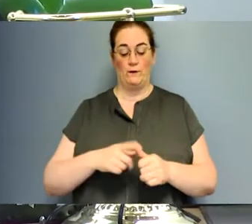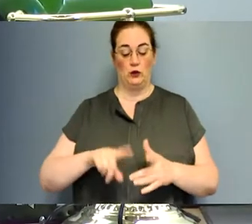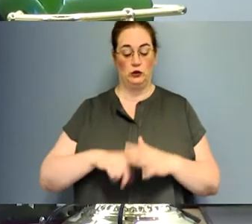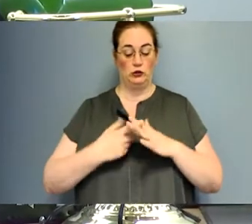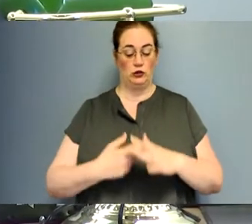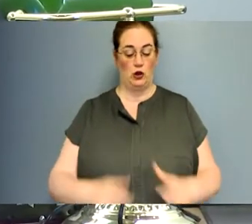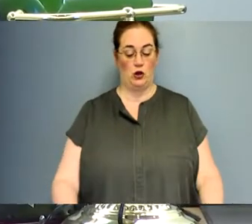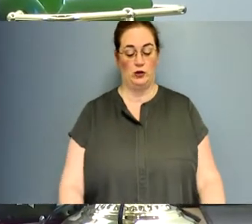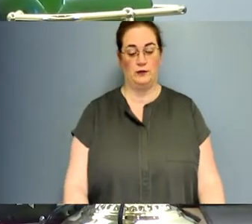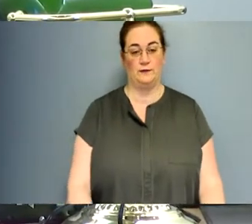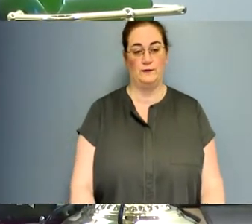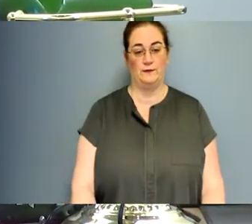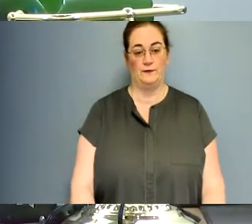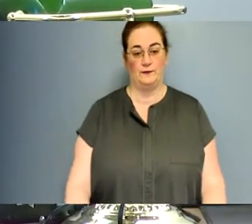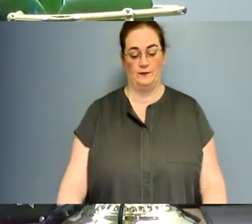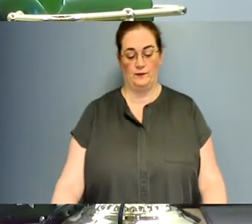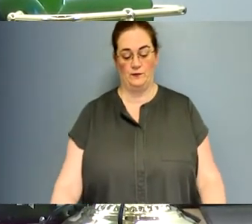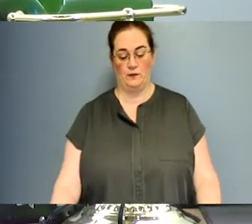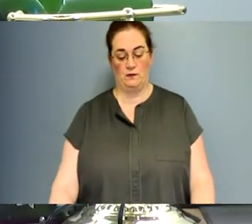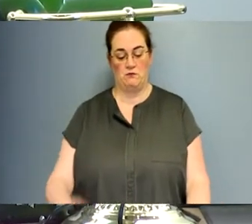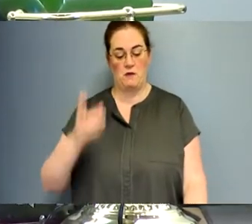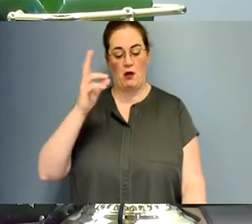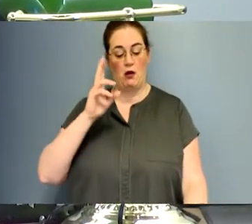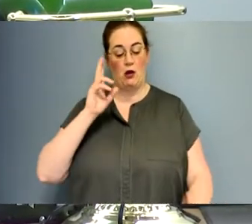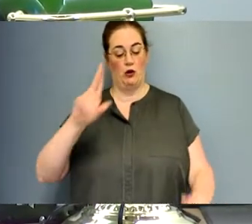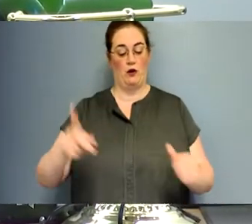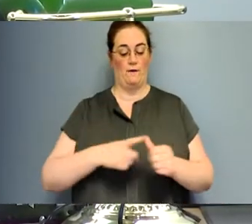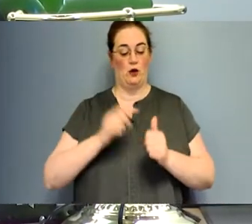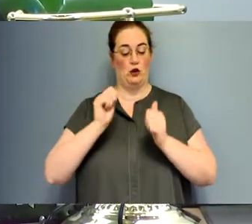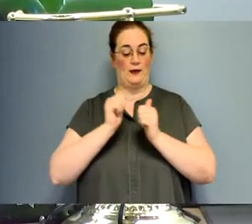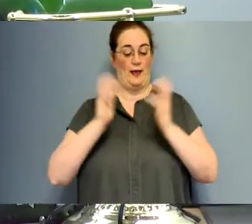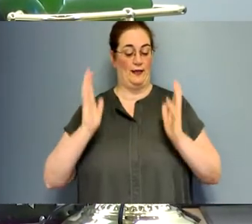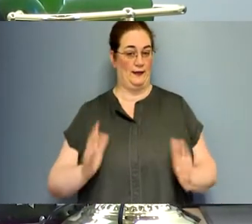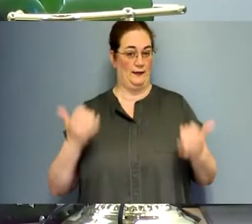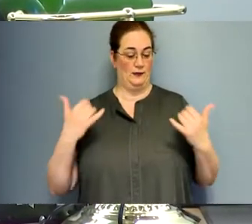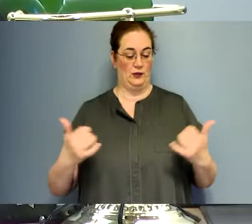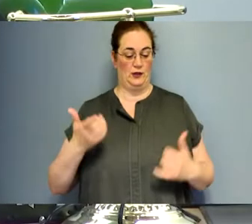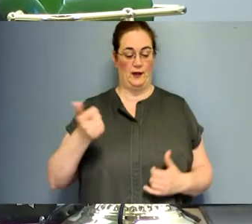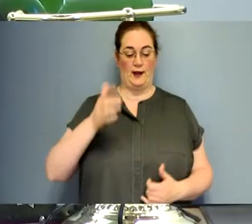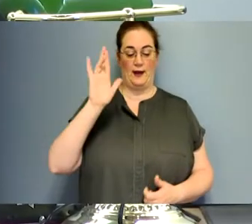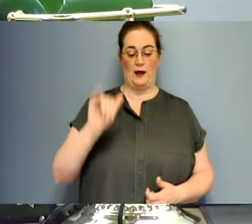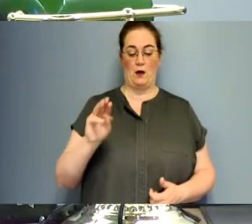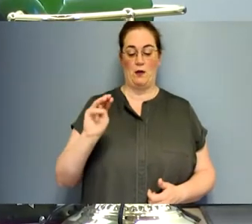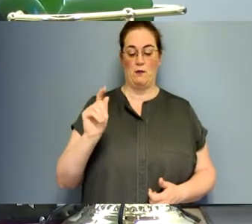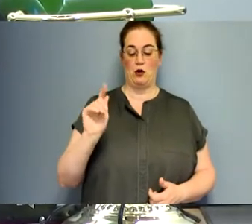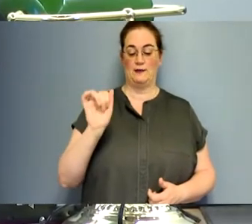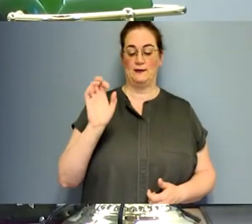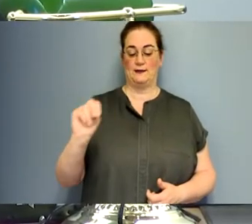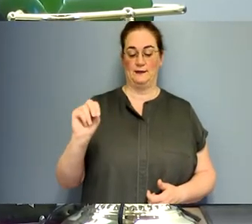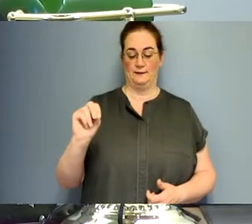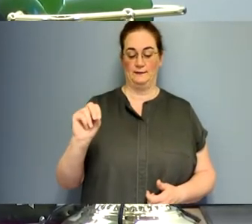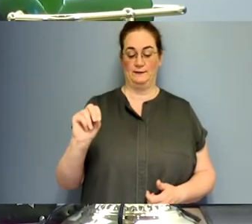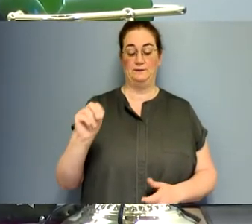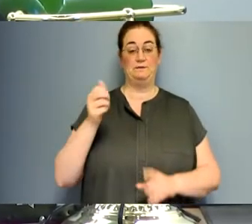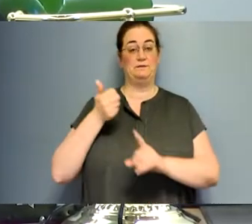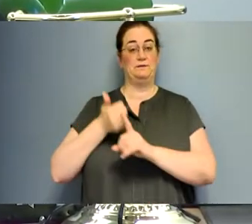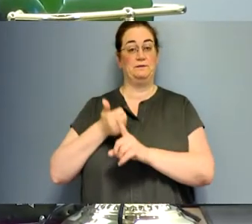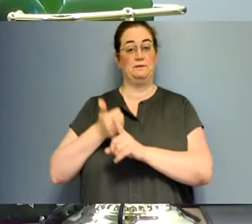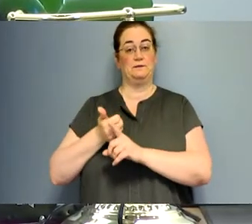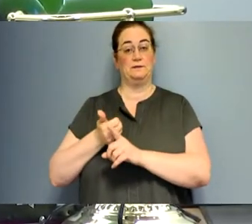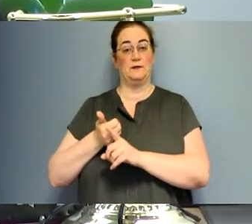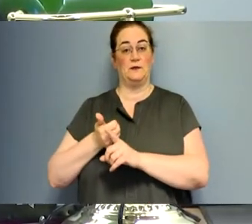just by honoring our first athlete here, who is Gary Martin. Gary Martin is